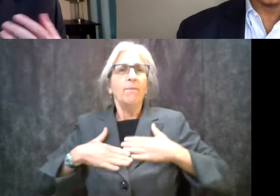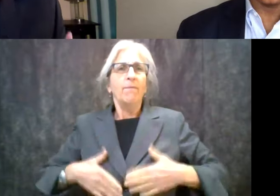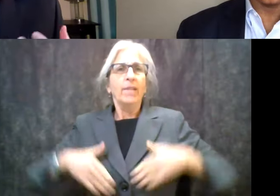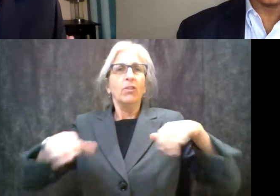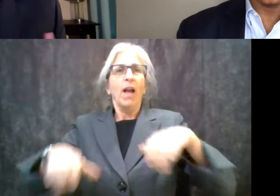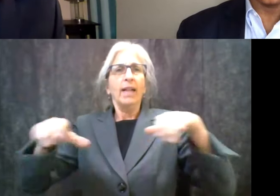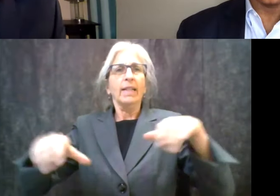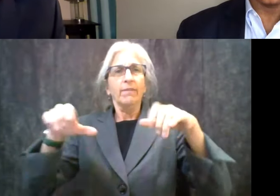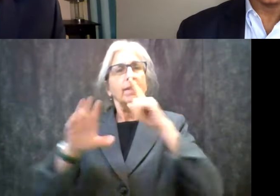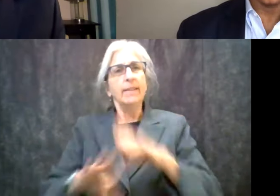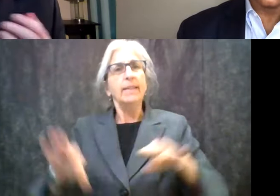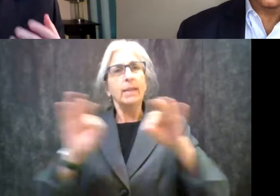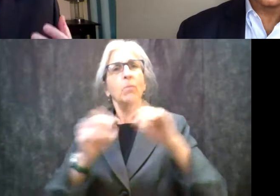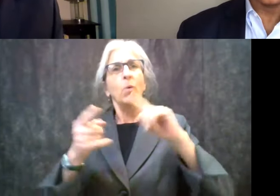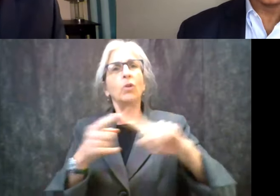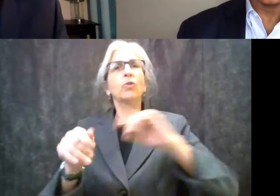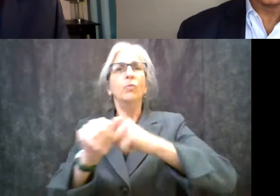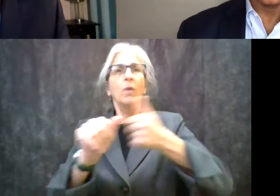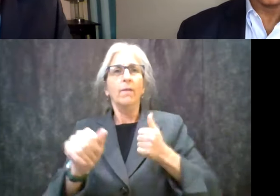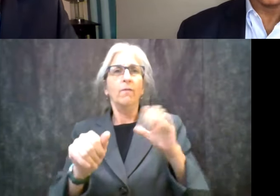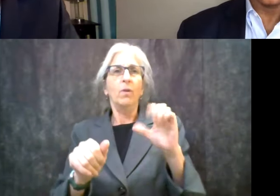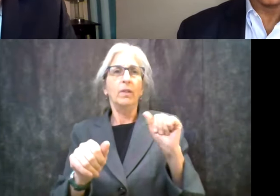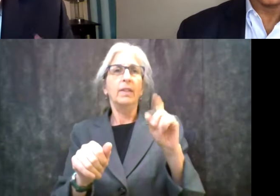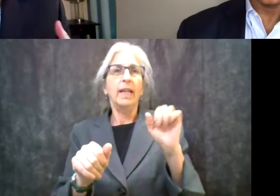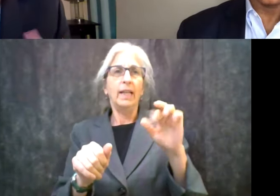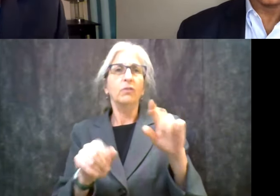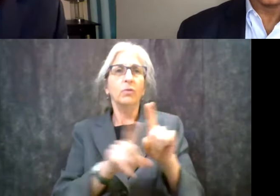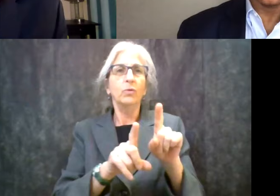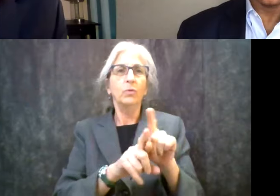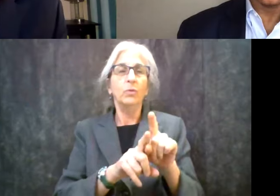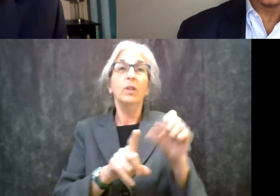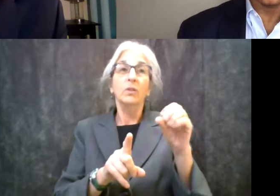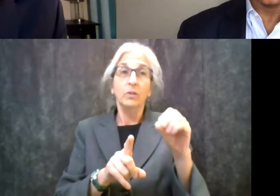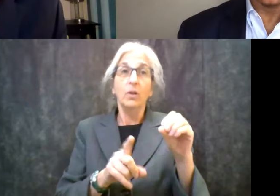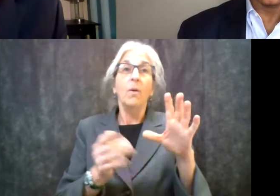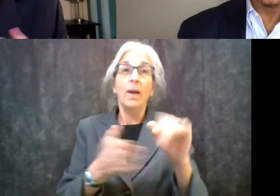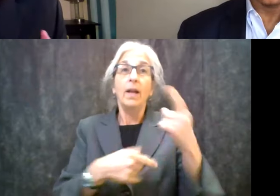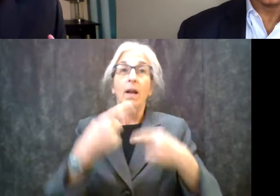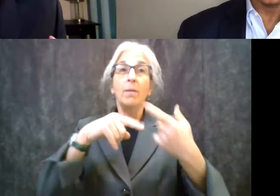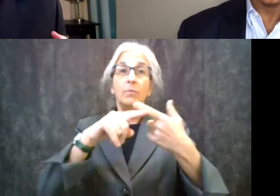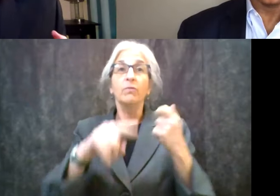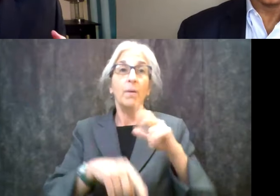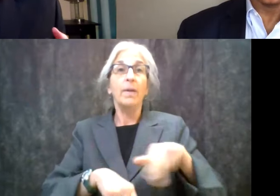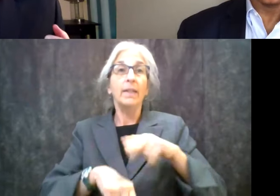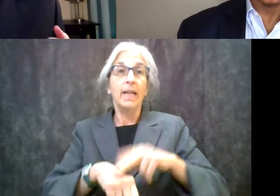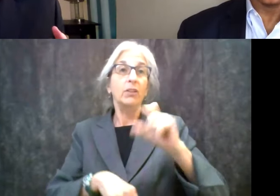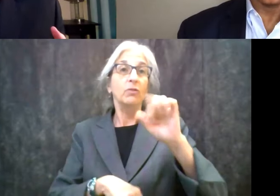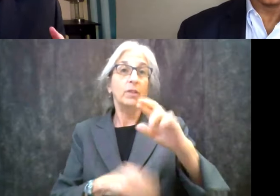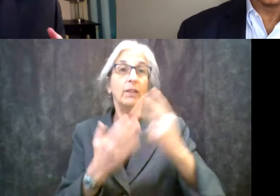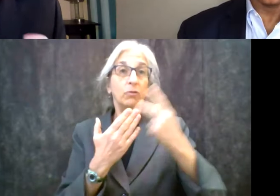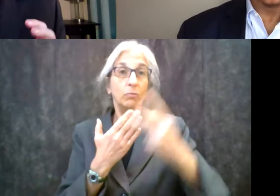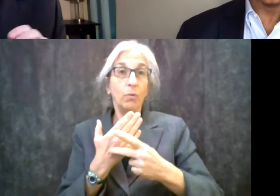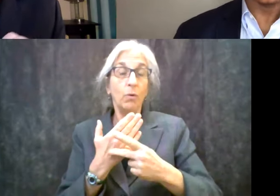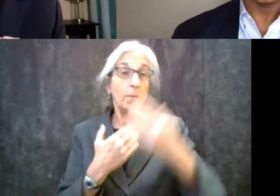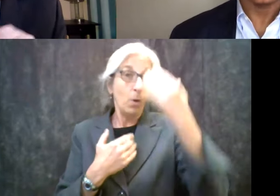is important for preventing cancer. And part of the really important work here has actually come from the National Cancer Institute Intramural Program. And we know